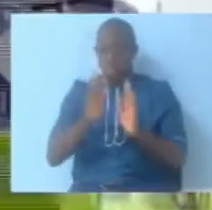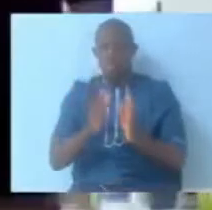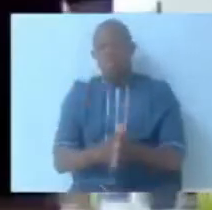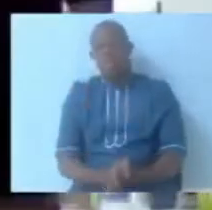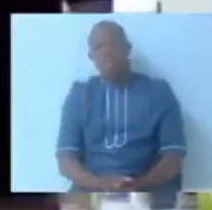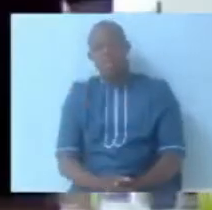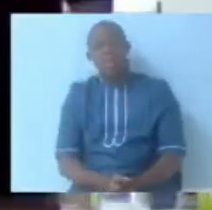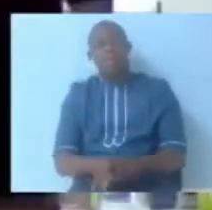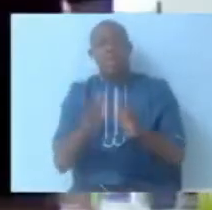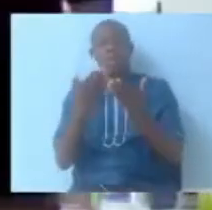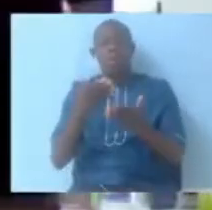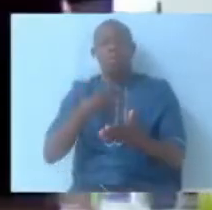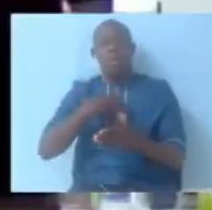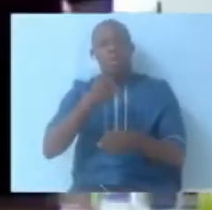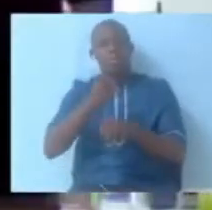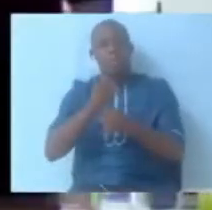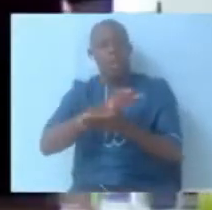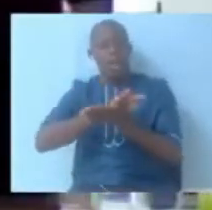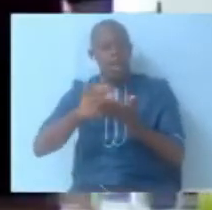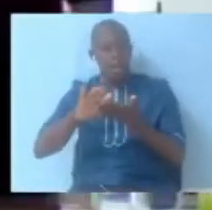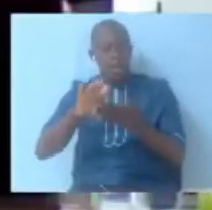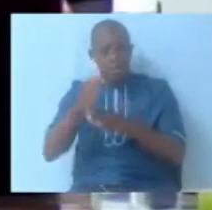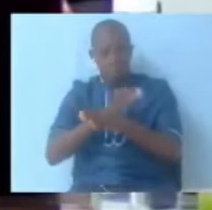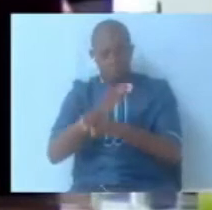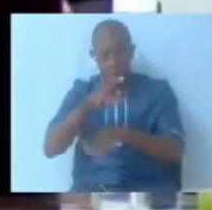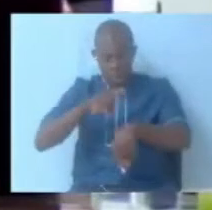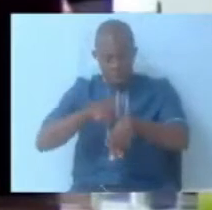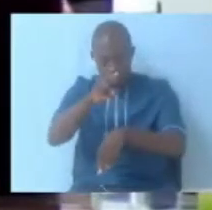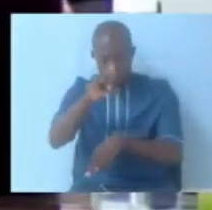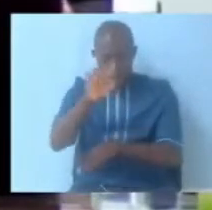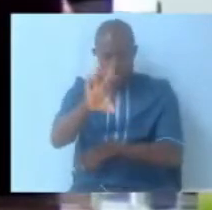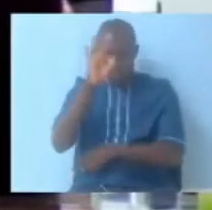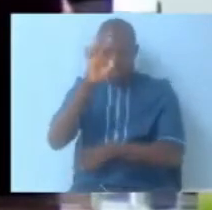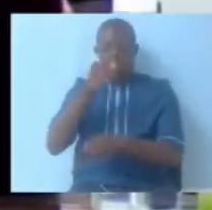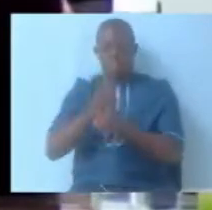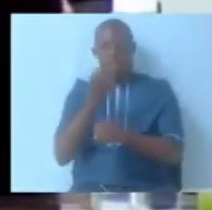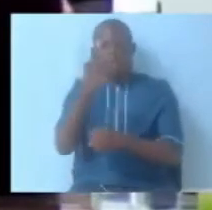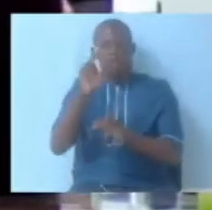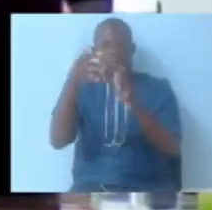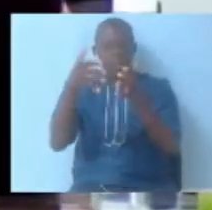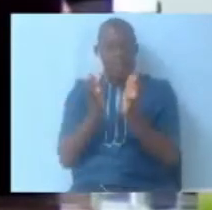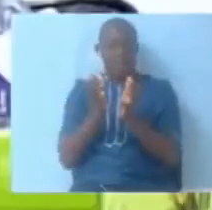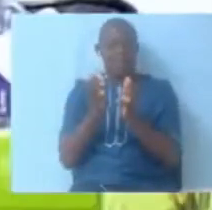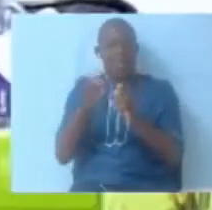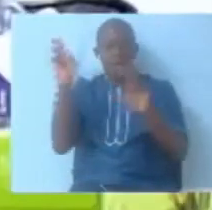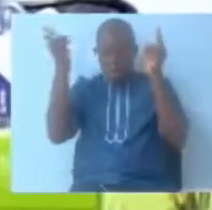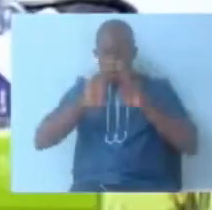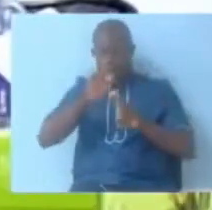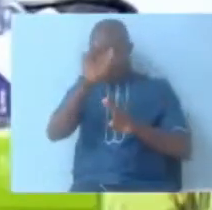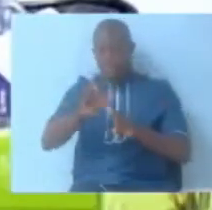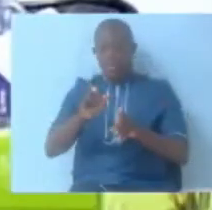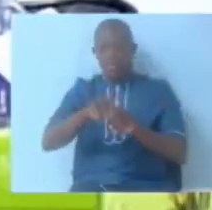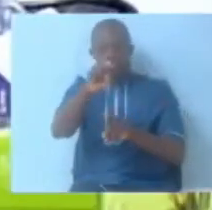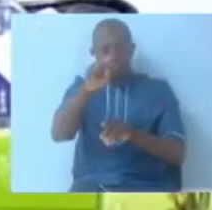But just to be clear, during the time that you were appointed as a first-class magistrate, you still had not sat to the bar. But hani kabi purja